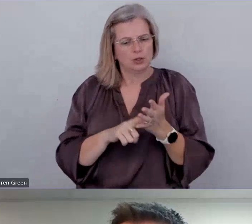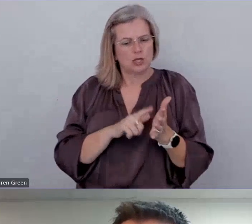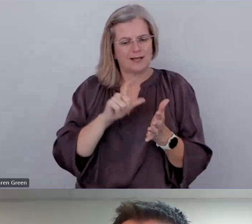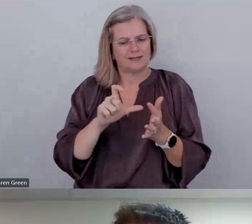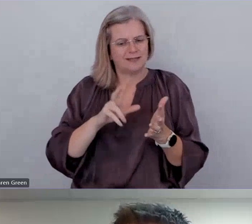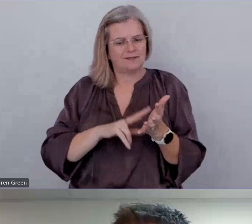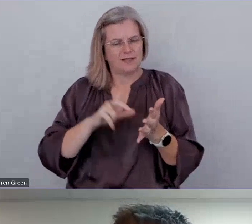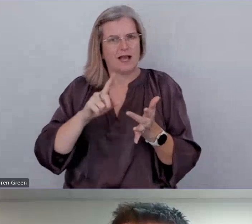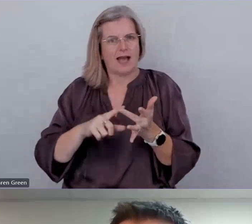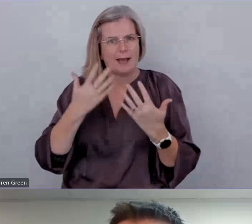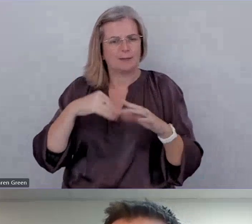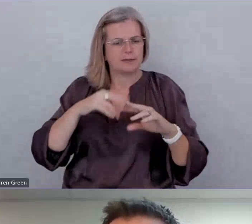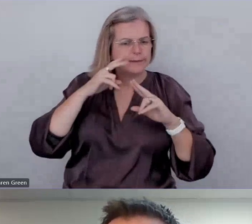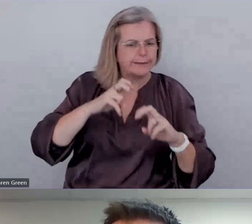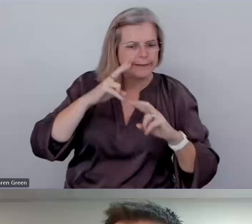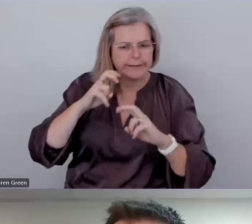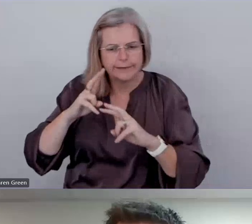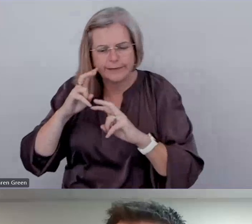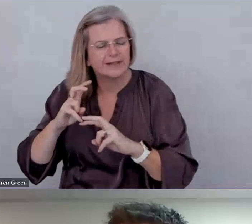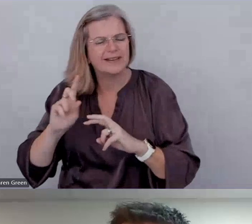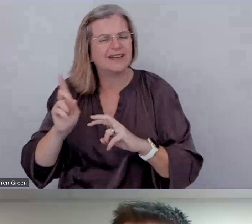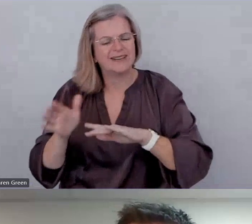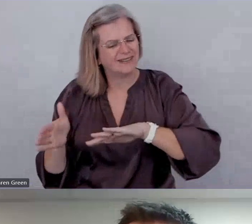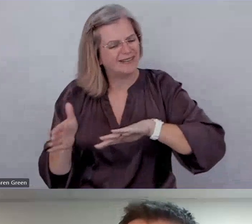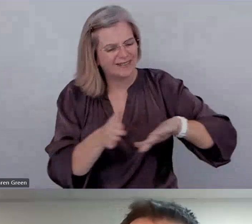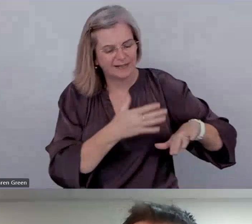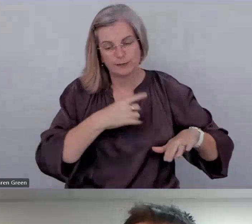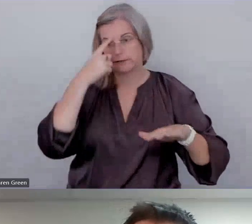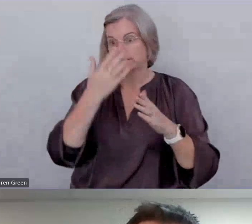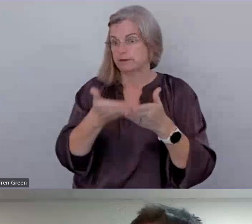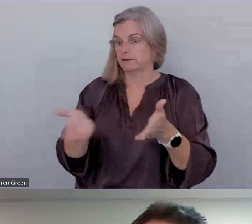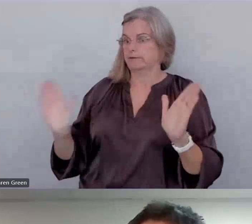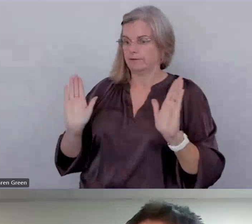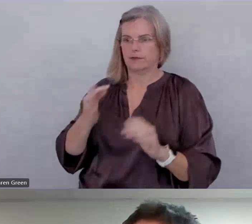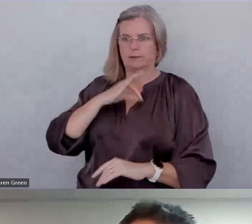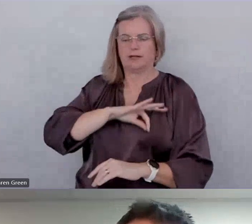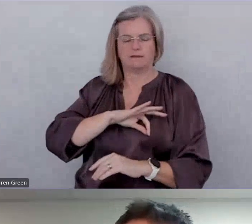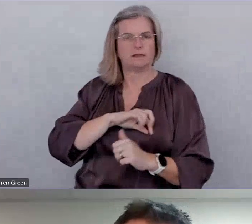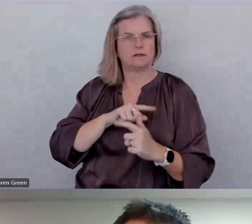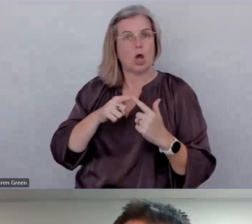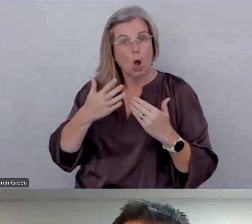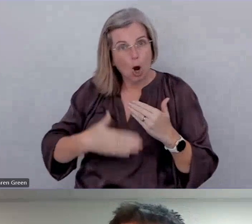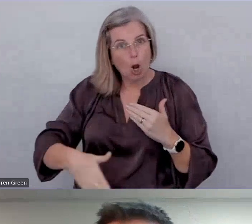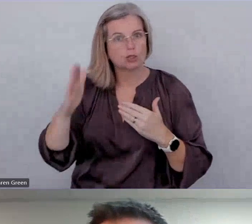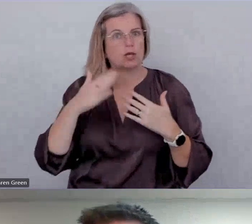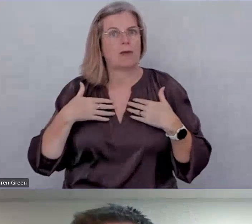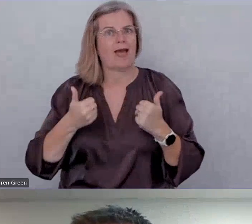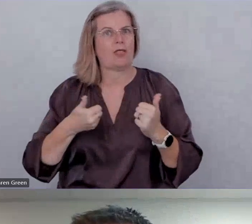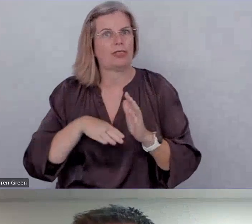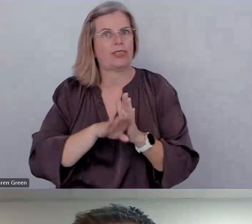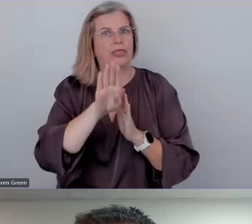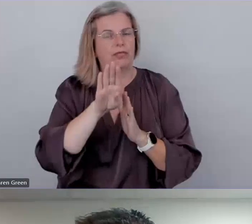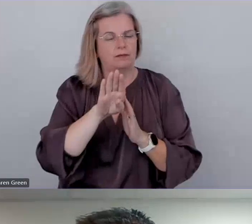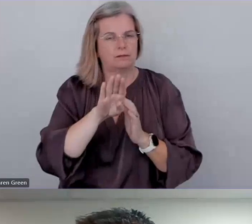look at the broader societal benefit, look at long-term health conditions in terms of the consequences of these conditions. Think about